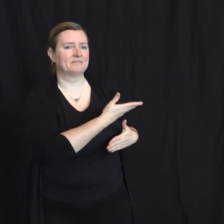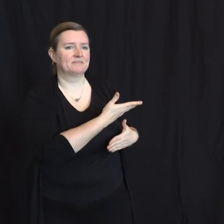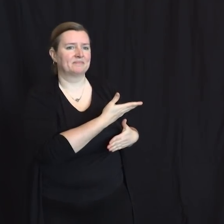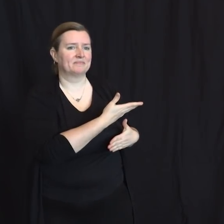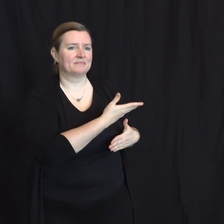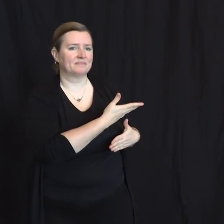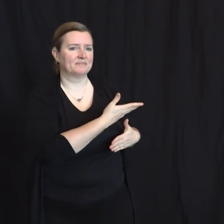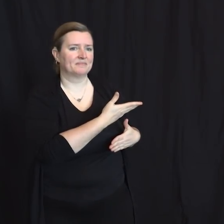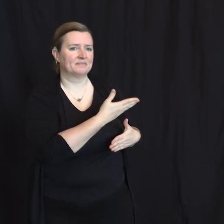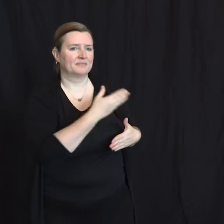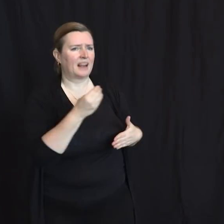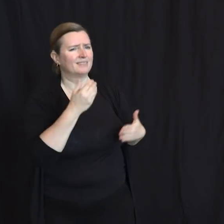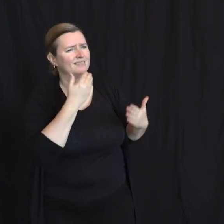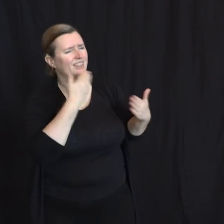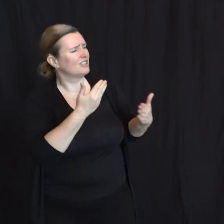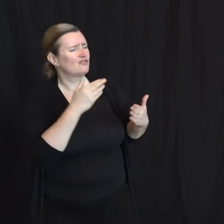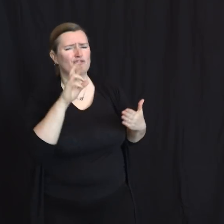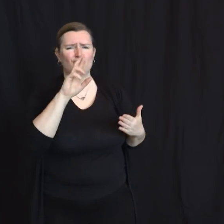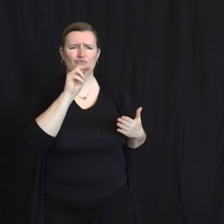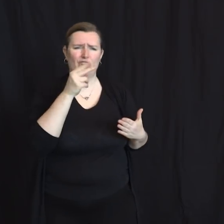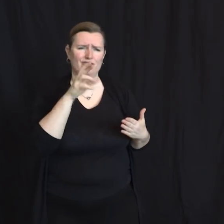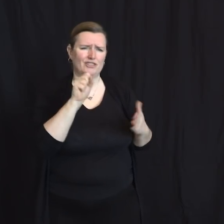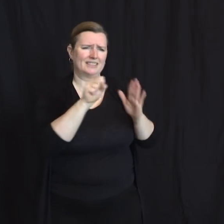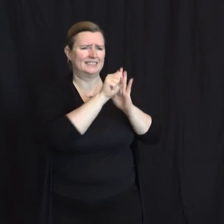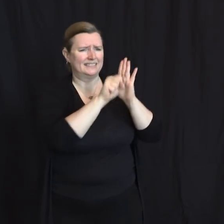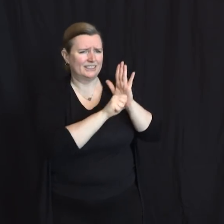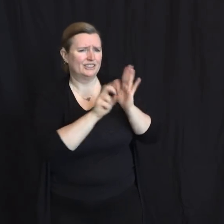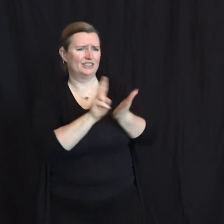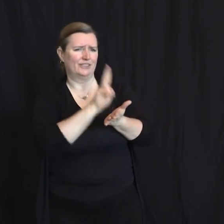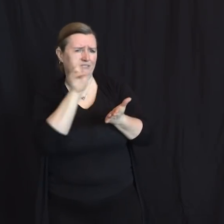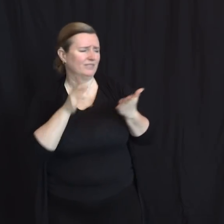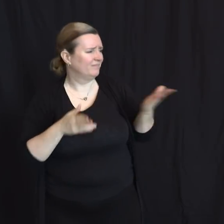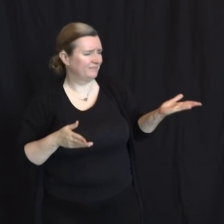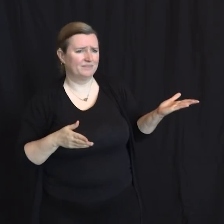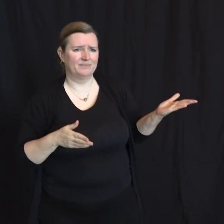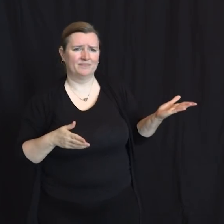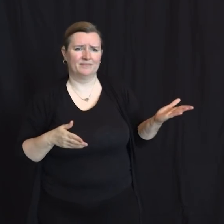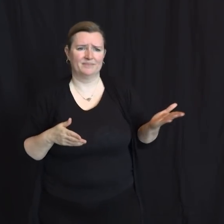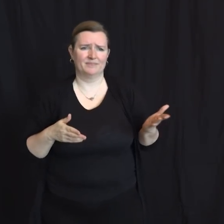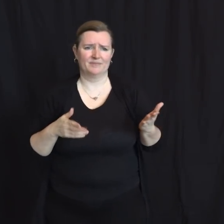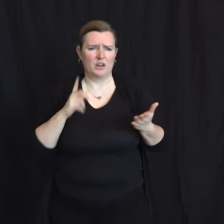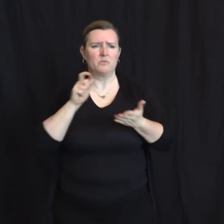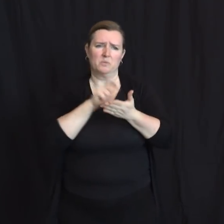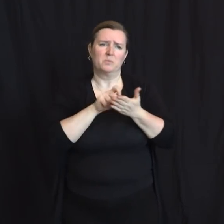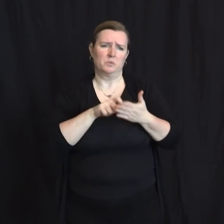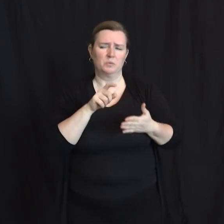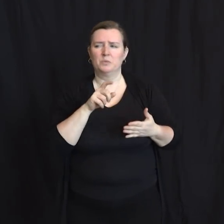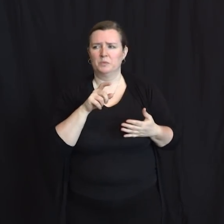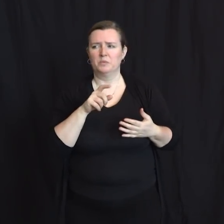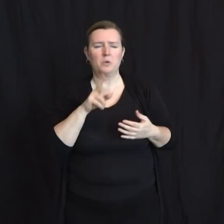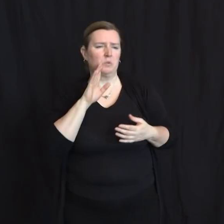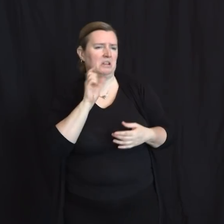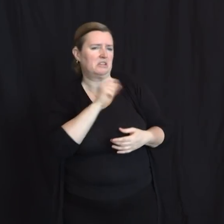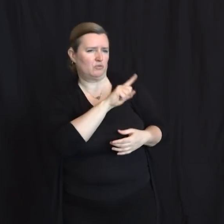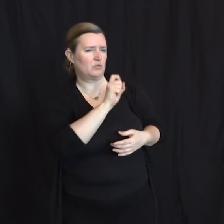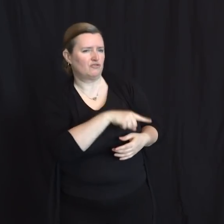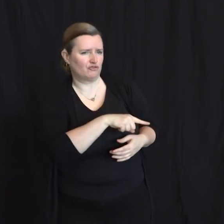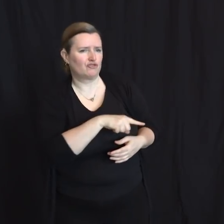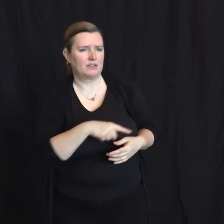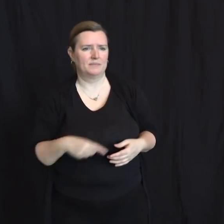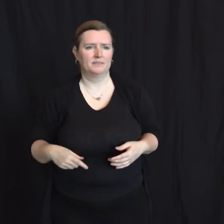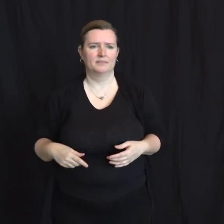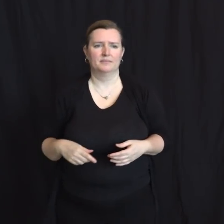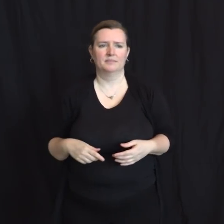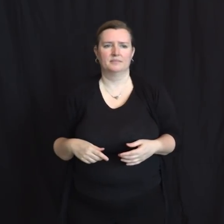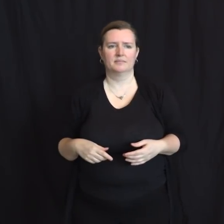flagship university. Brian, thank you for that. I suspect folks will have questions for you. With that, before we turn to questions, and we'll start over here with